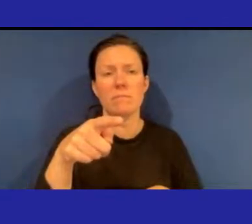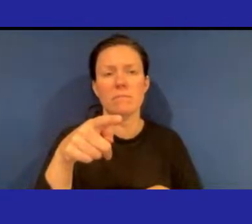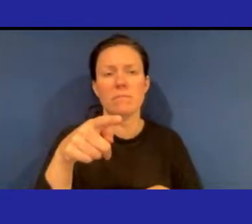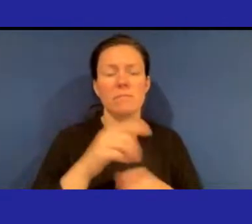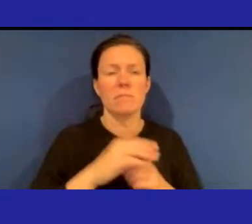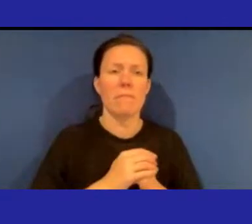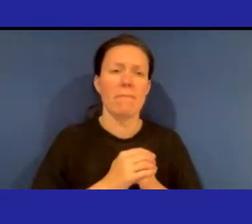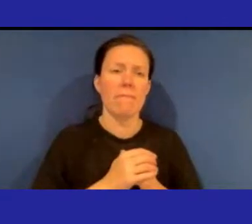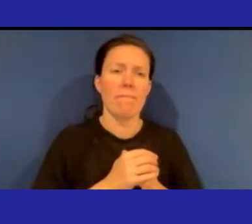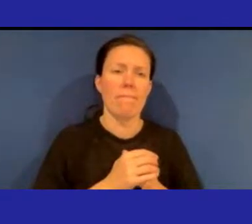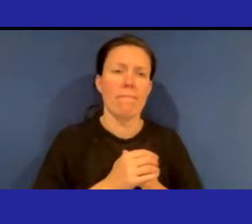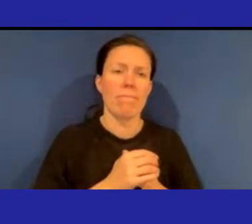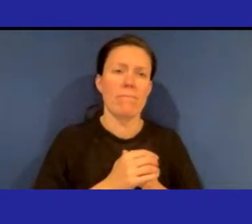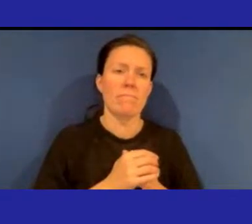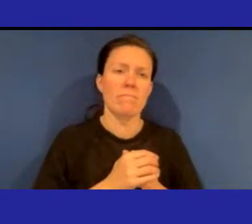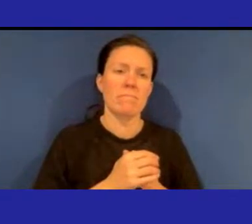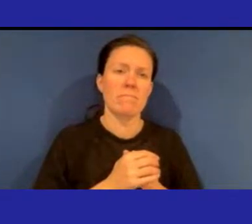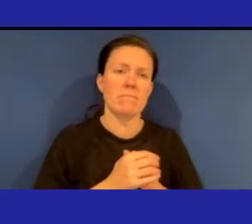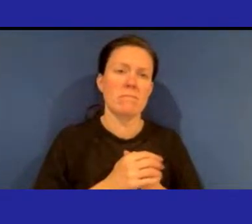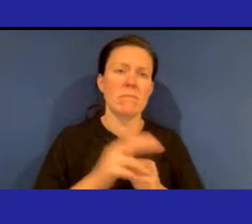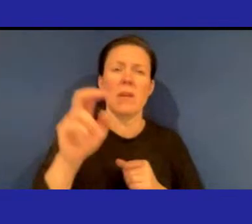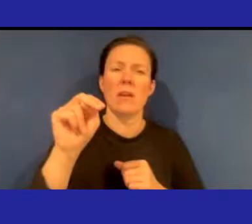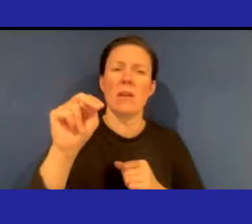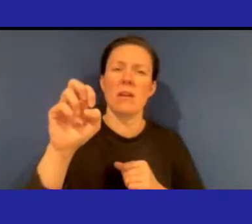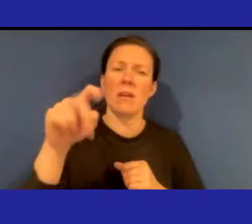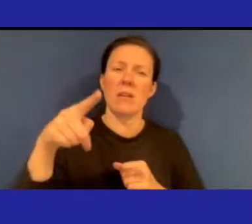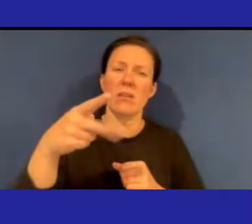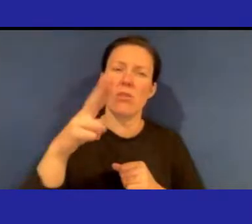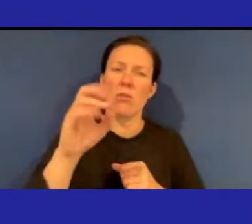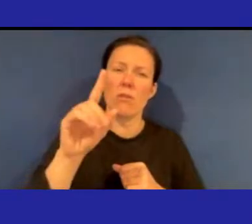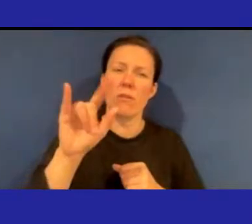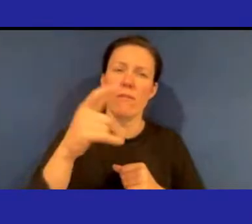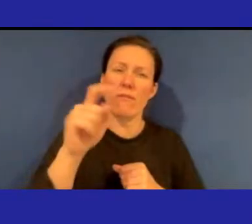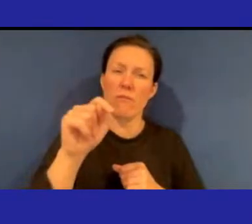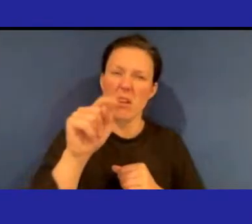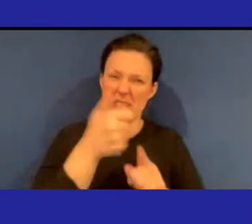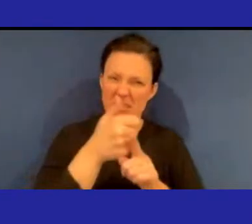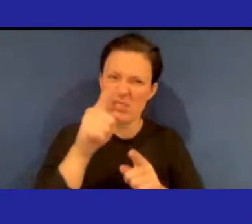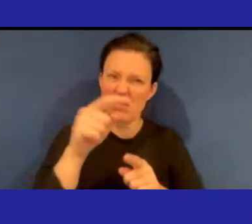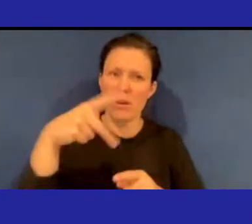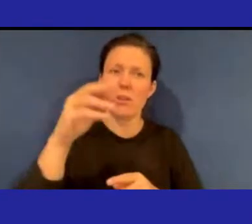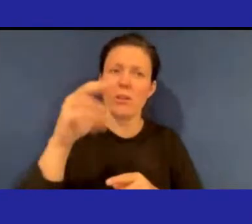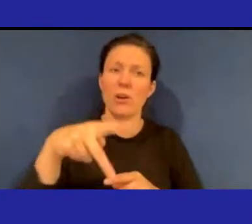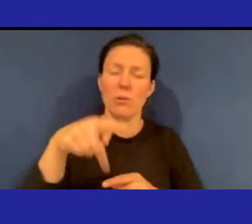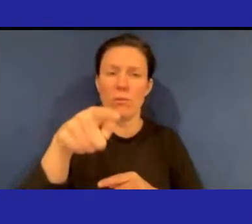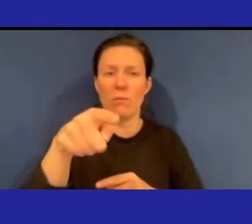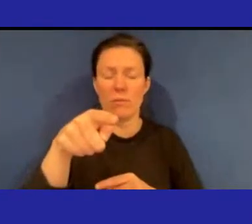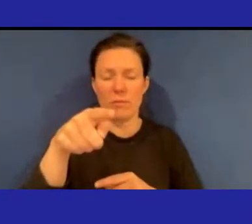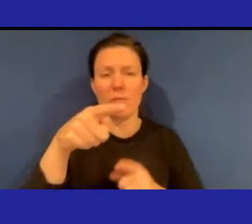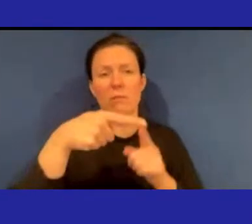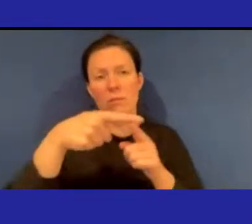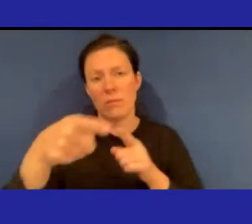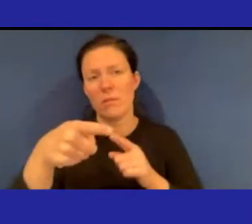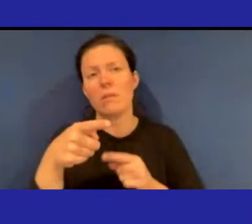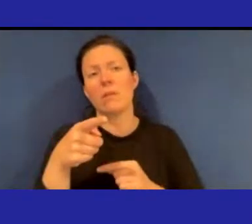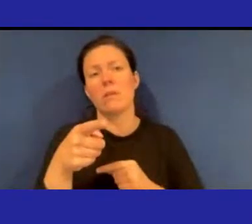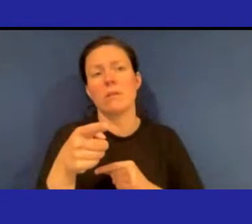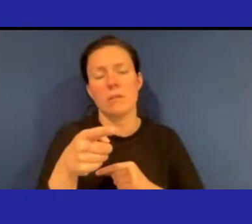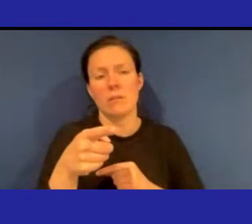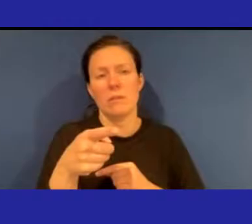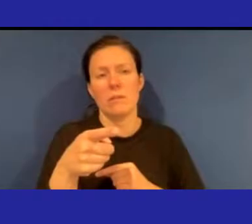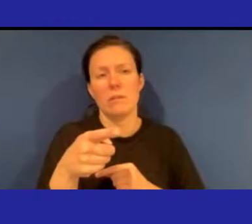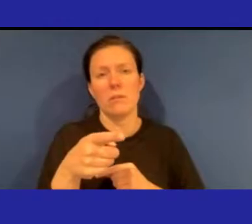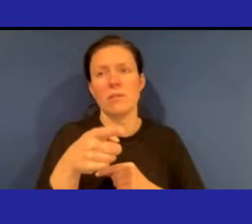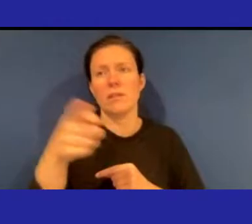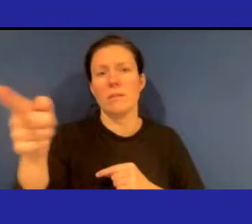should not the nephrologist be the PCP? I mean, as much as, I'm the, ultimate, like you, advocate for